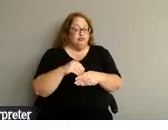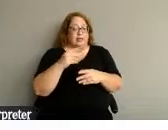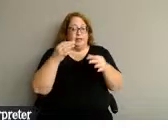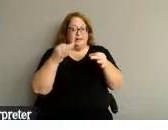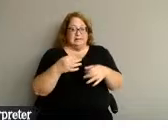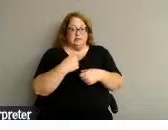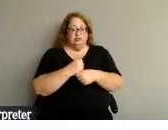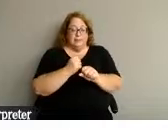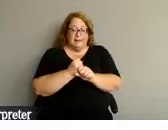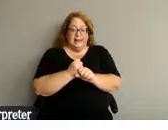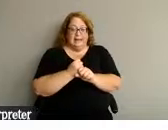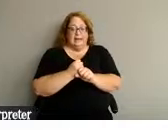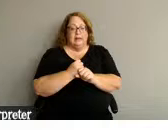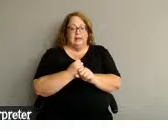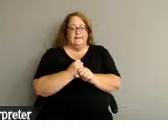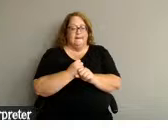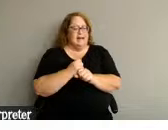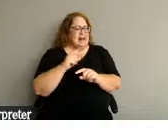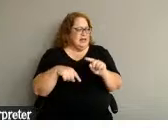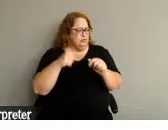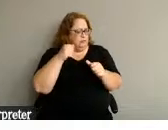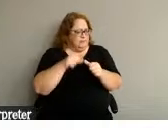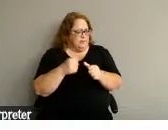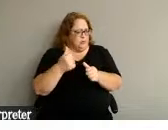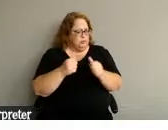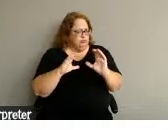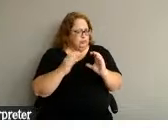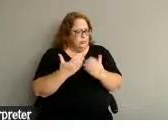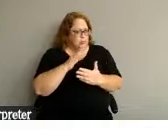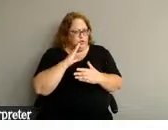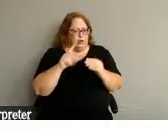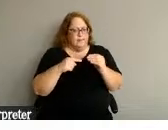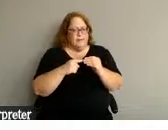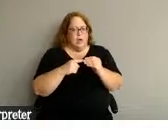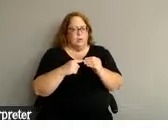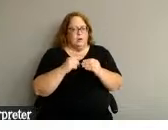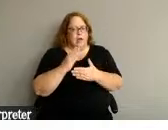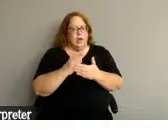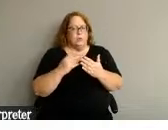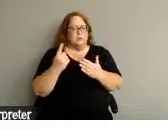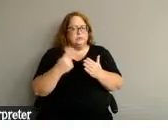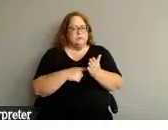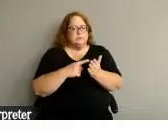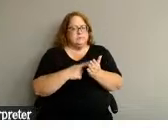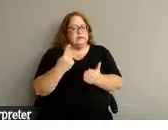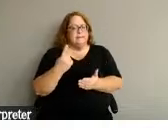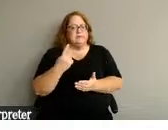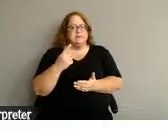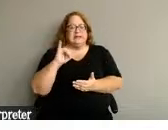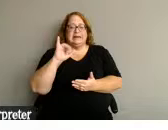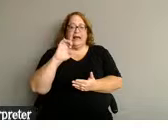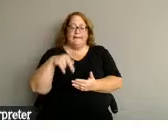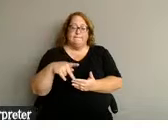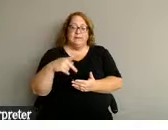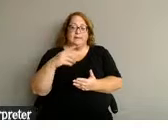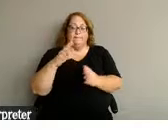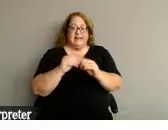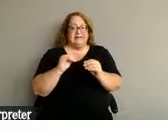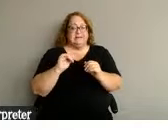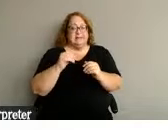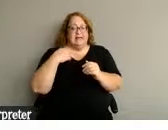groups up here, I can't remember which one, we were talking about how sometimes sitting in IEP meetings, there can be dissenting